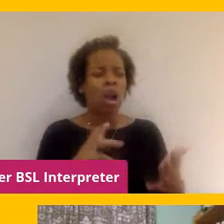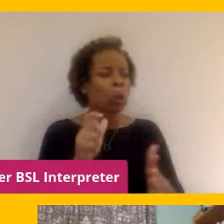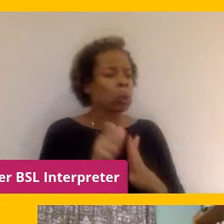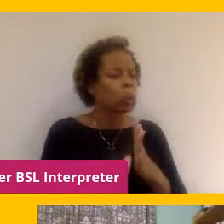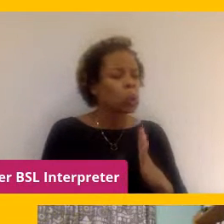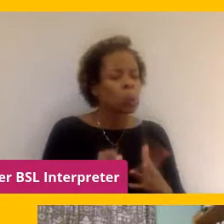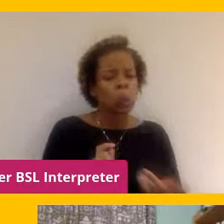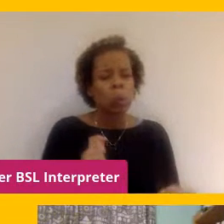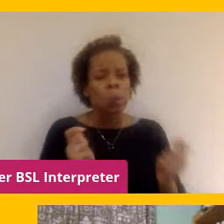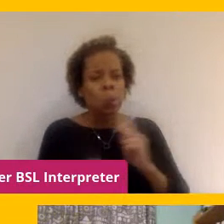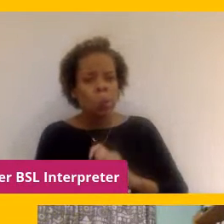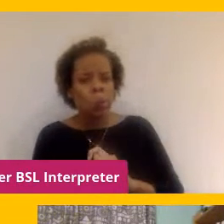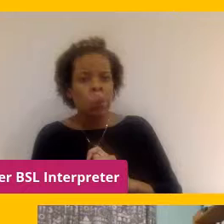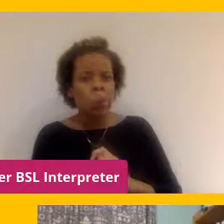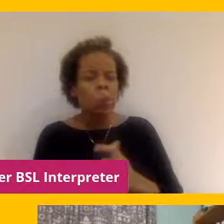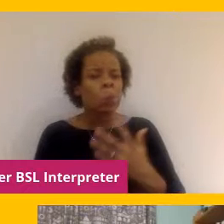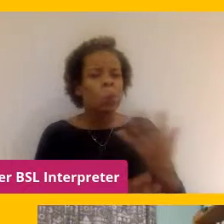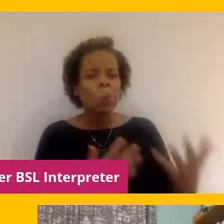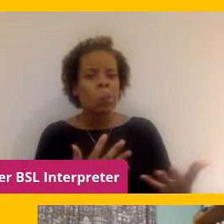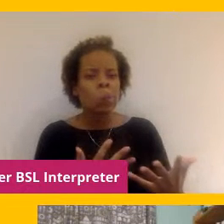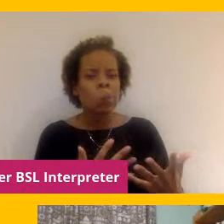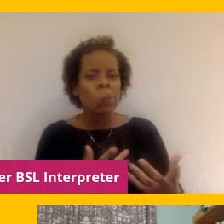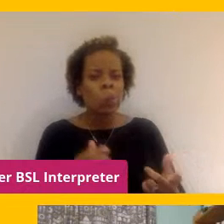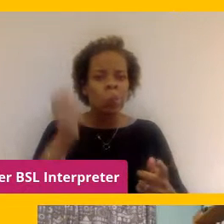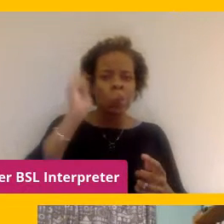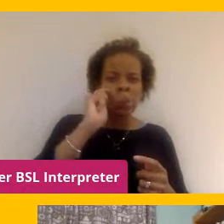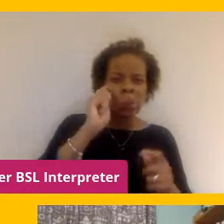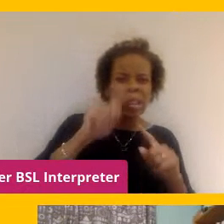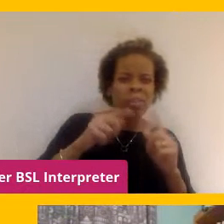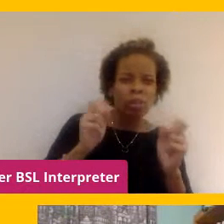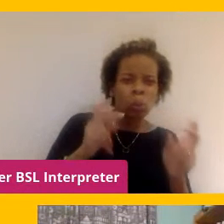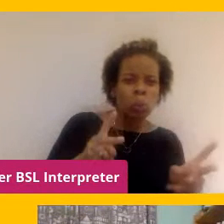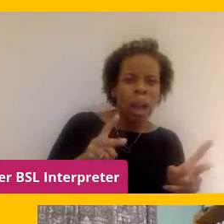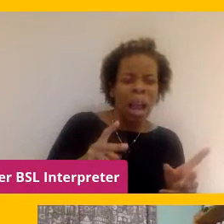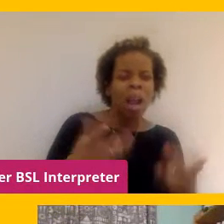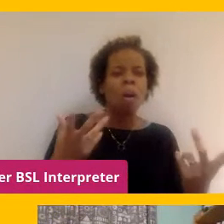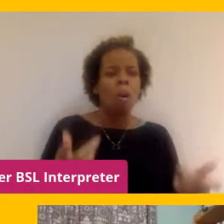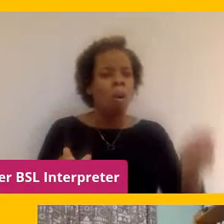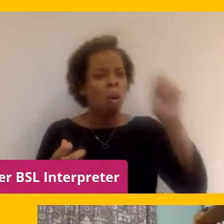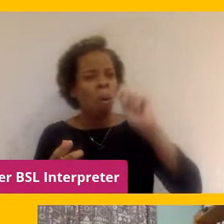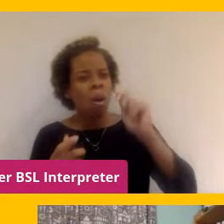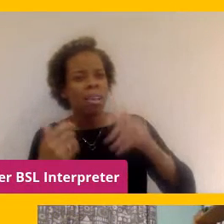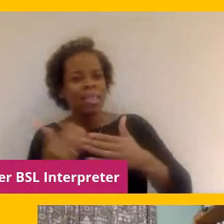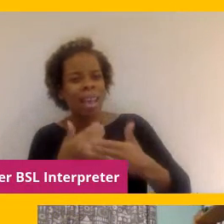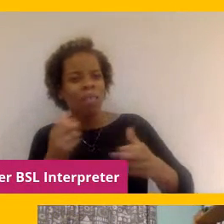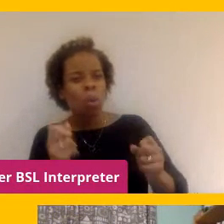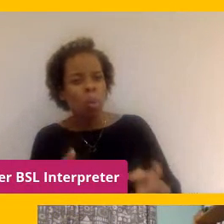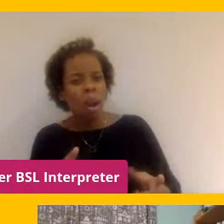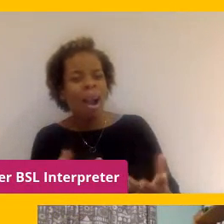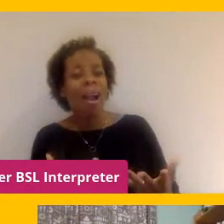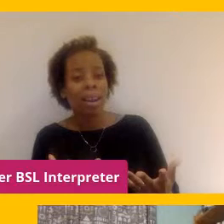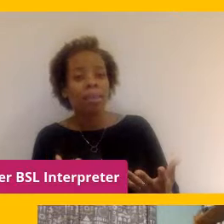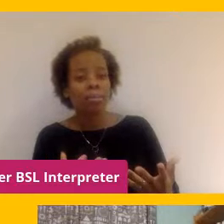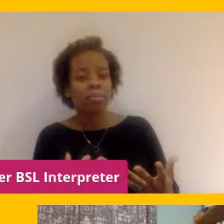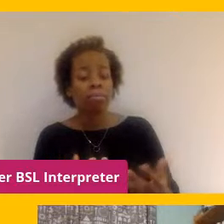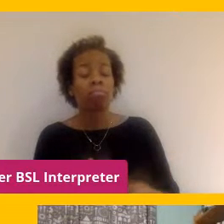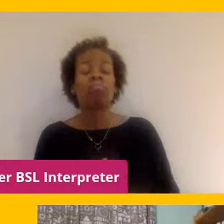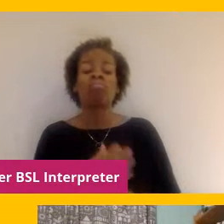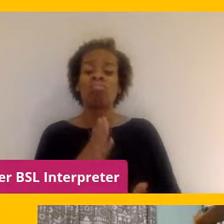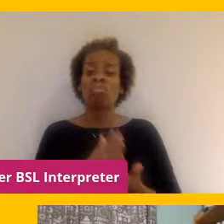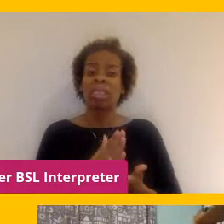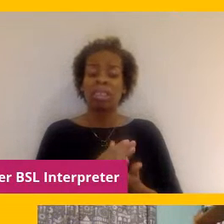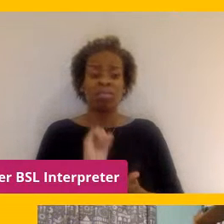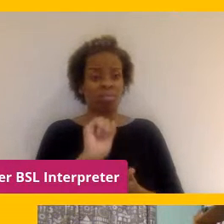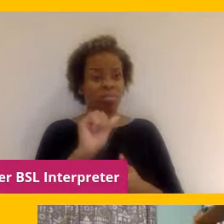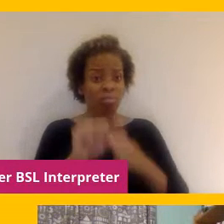rather than do something unsafe, you have to think of a different, safer way of doing things. And so, you know, these are processes that should be